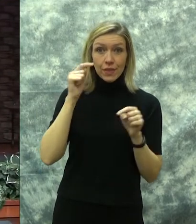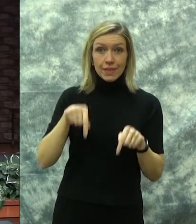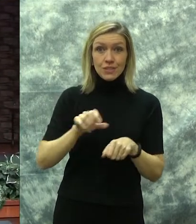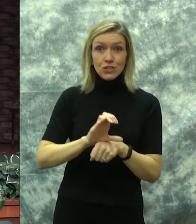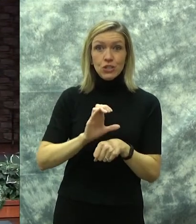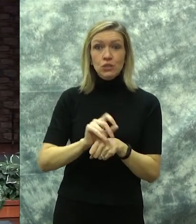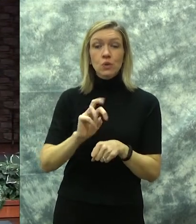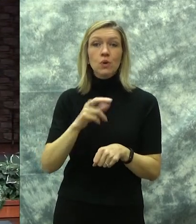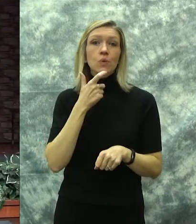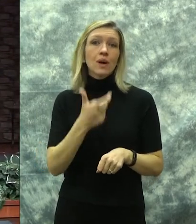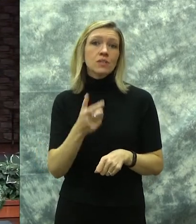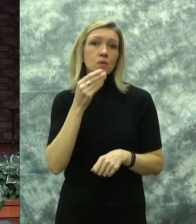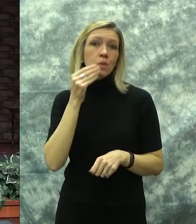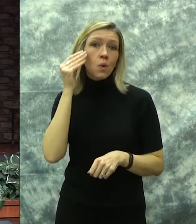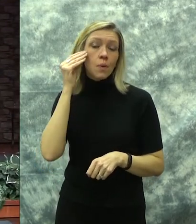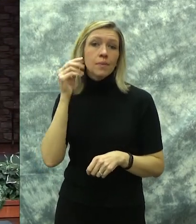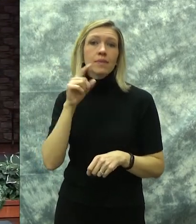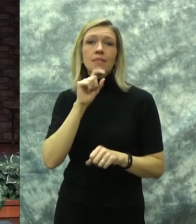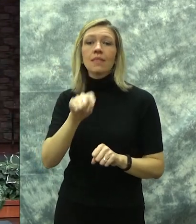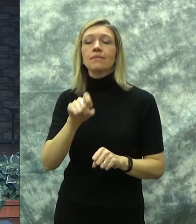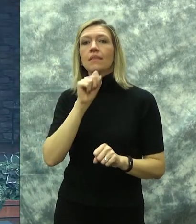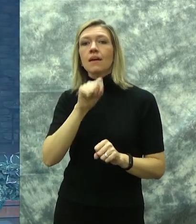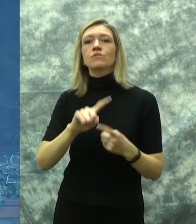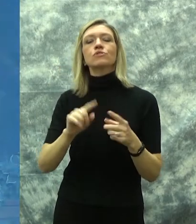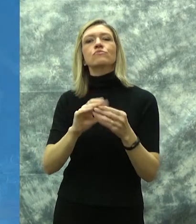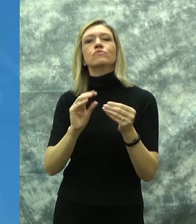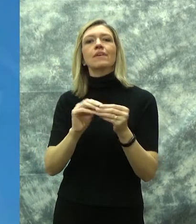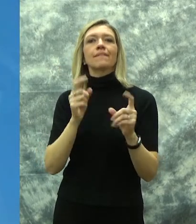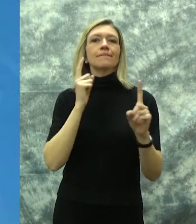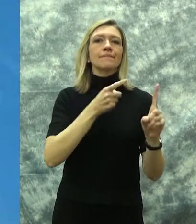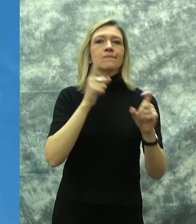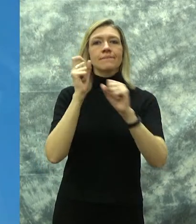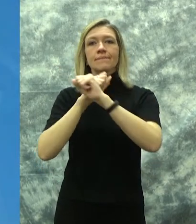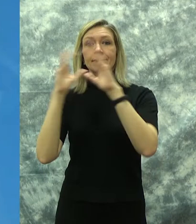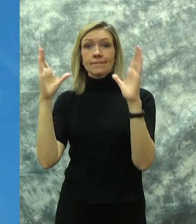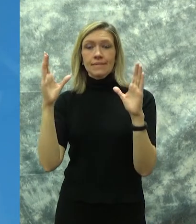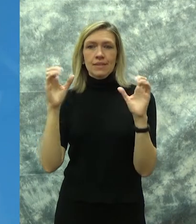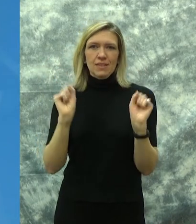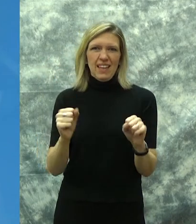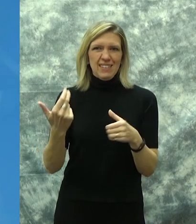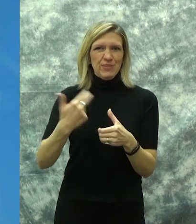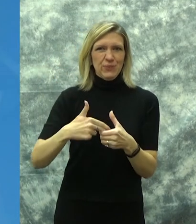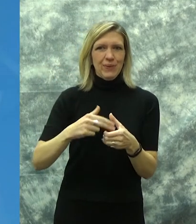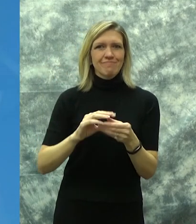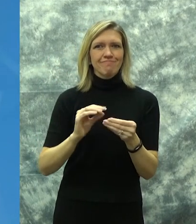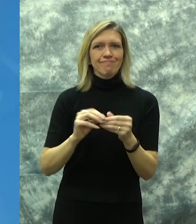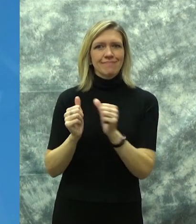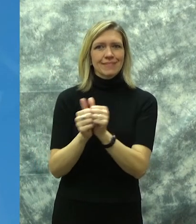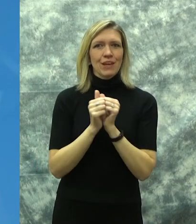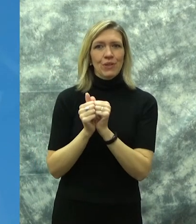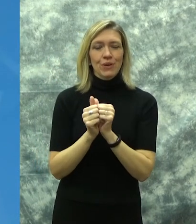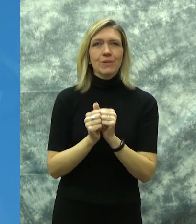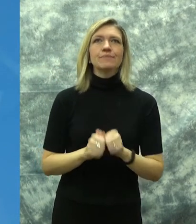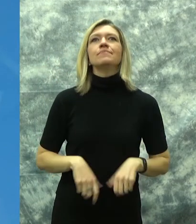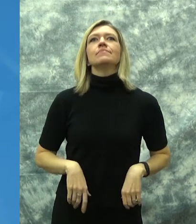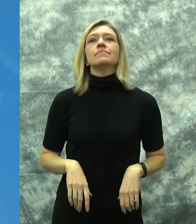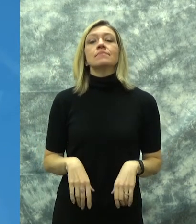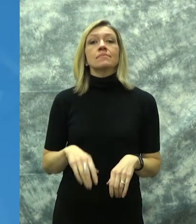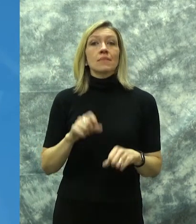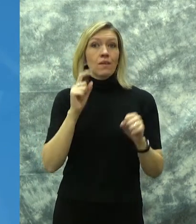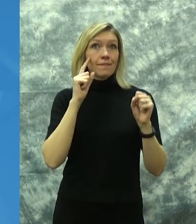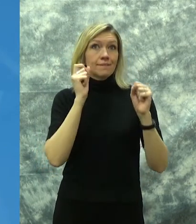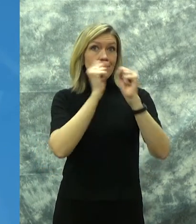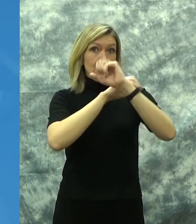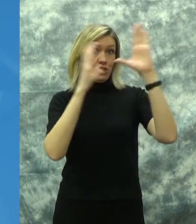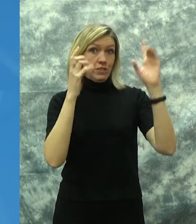recite our vision and mission each and every week. It's coming up on the screens if you want to say it aloud with us here in the sanctuary or at home. Our vision: